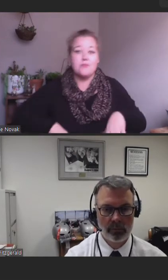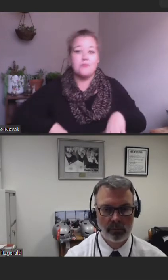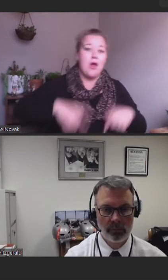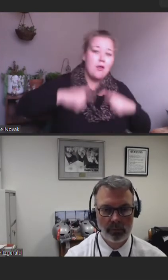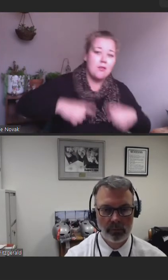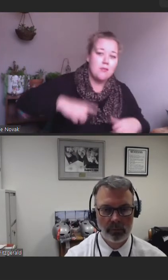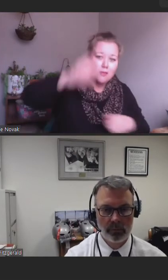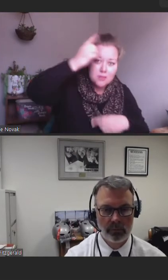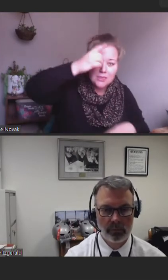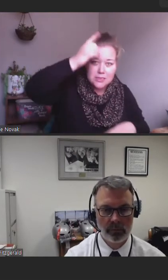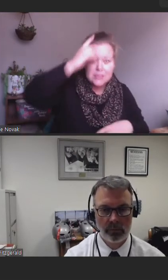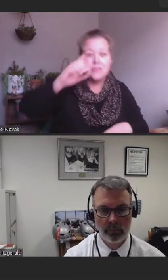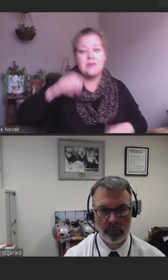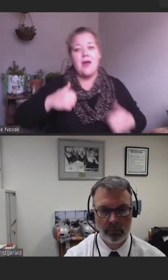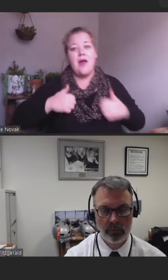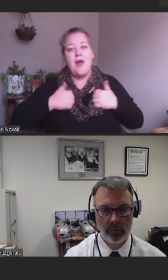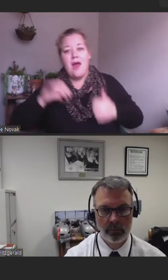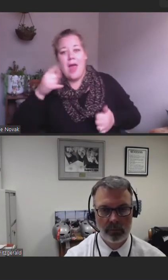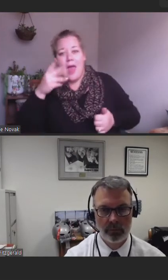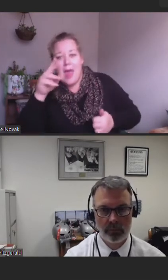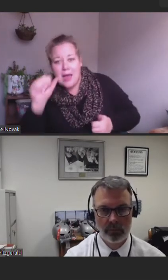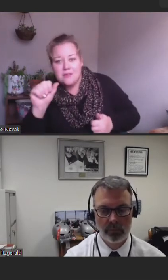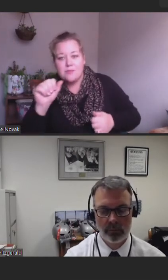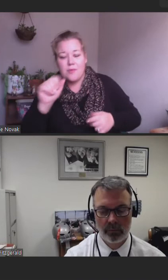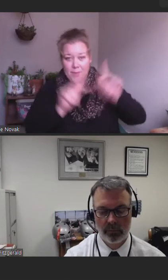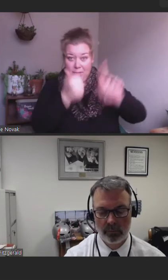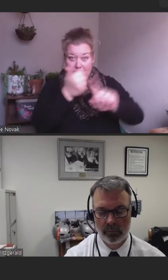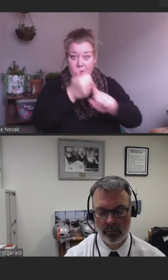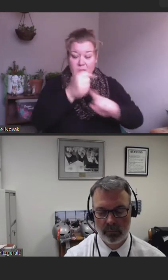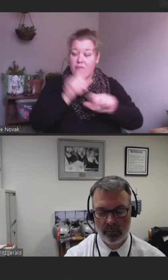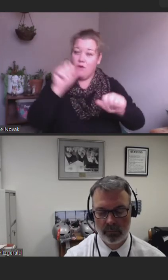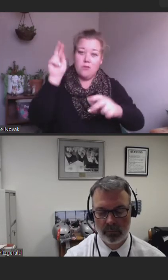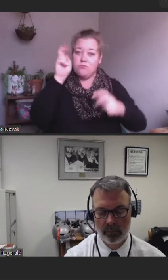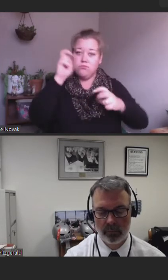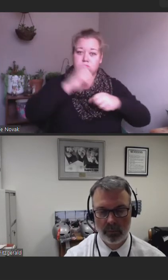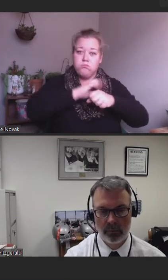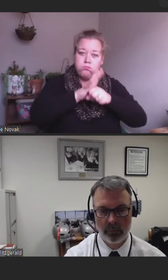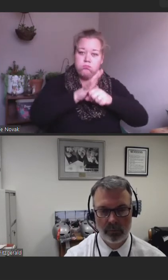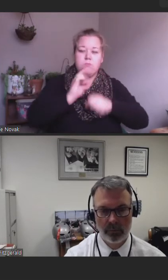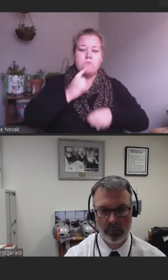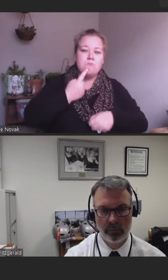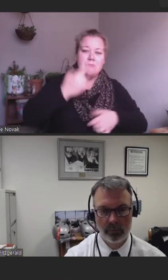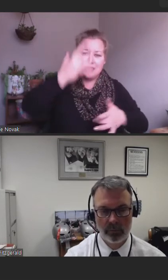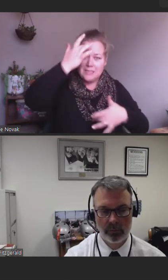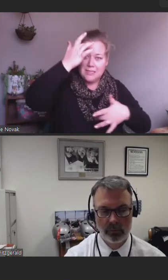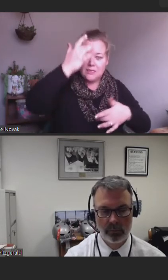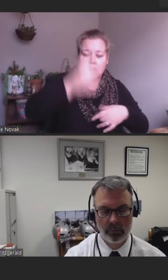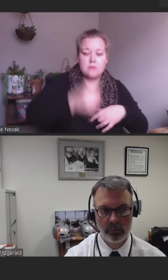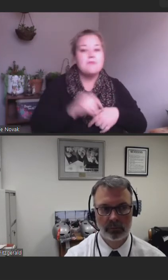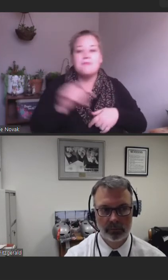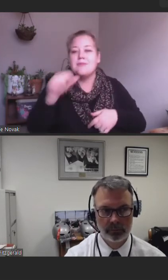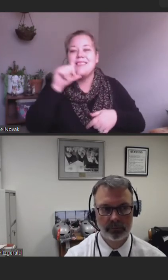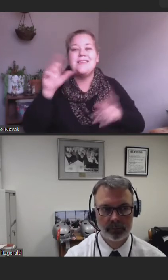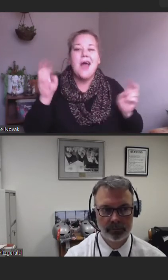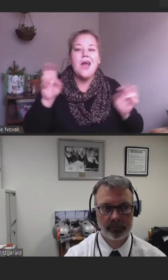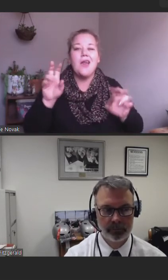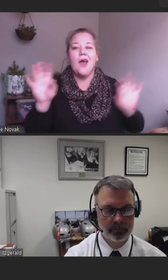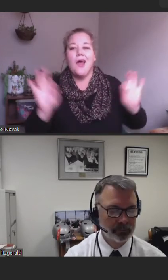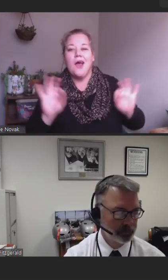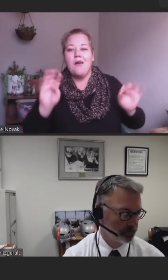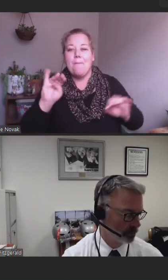people who are at risk to get severely ill. This is not a mild flu. This is